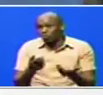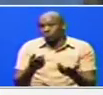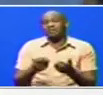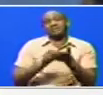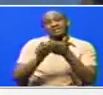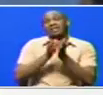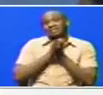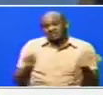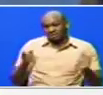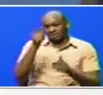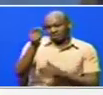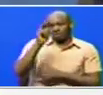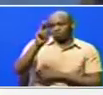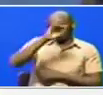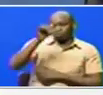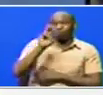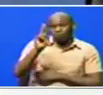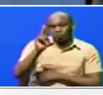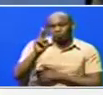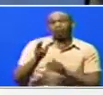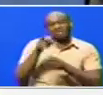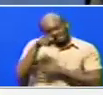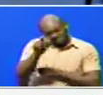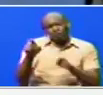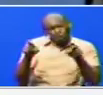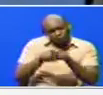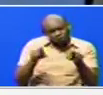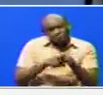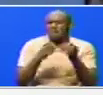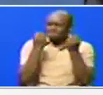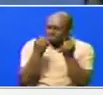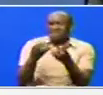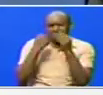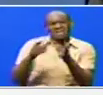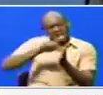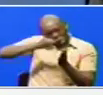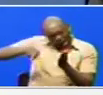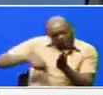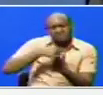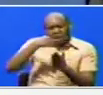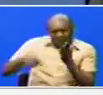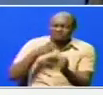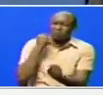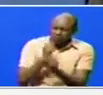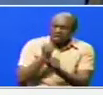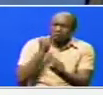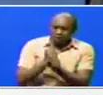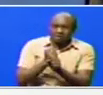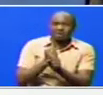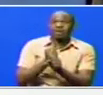General, Raphael Tuju, who also pulled many, many hours to